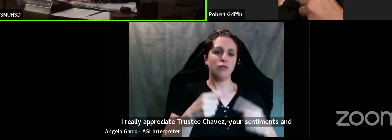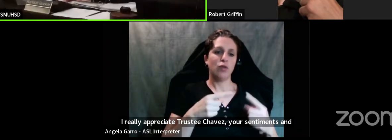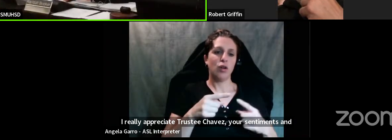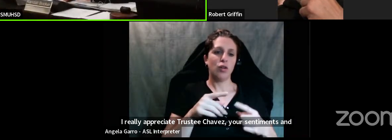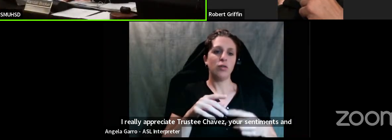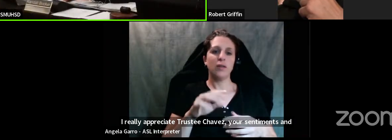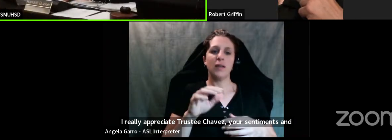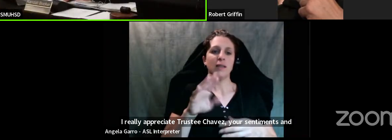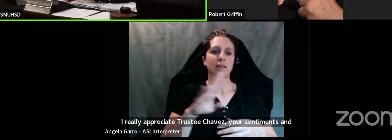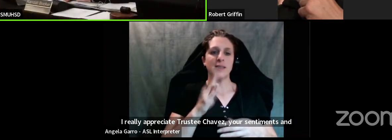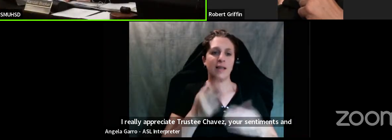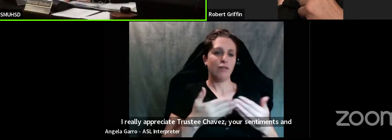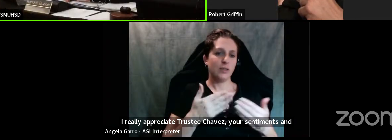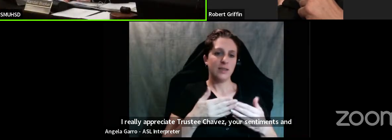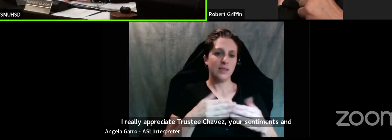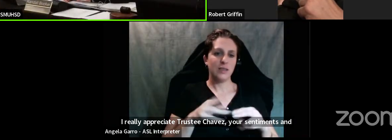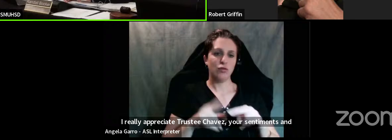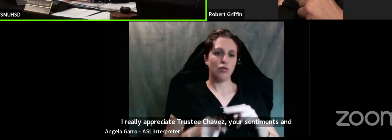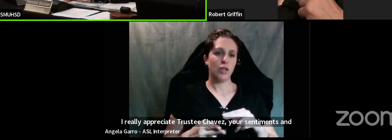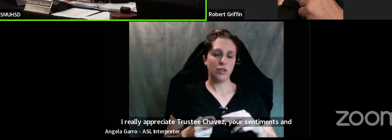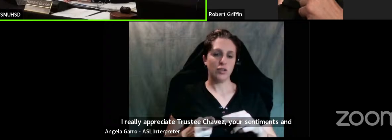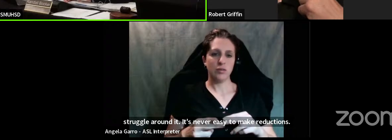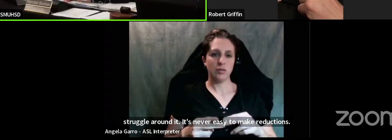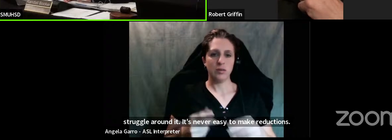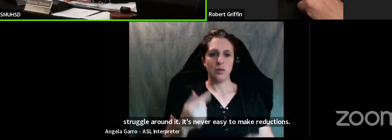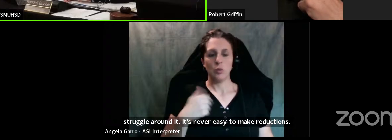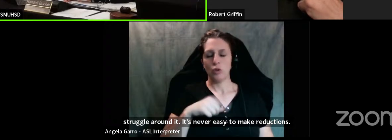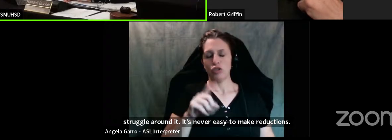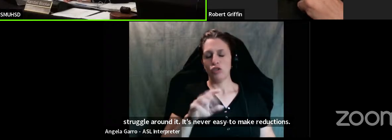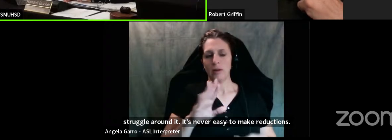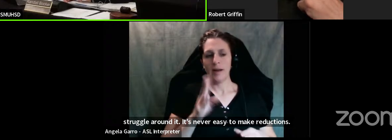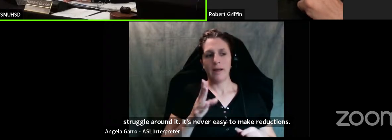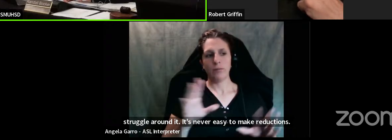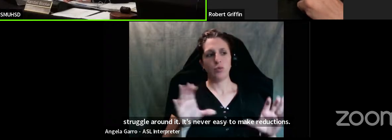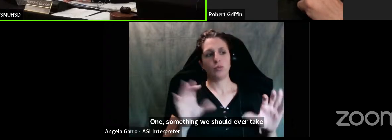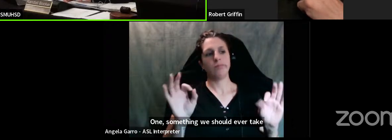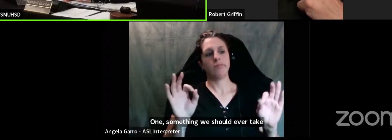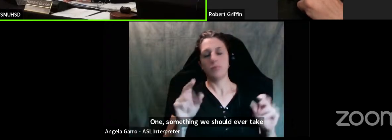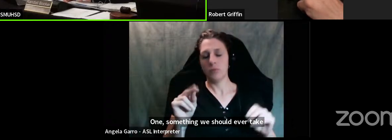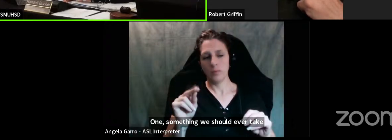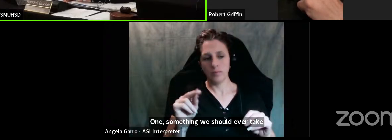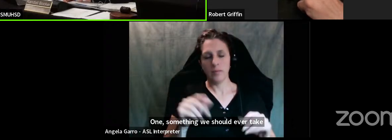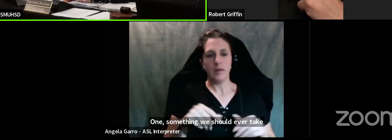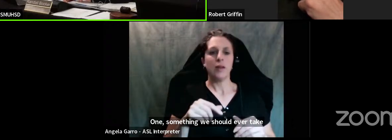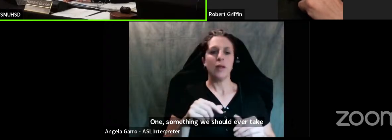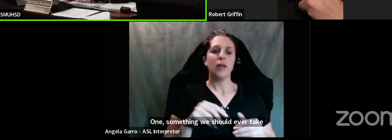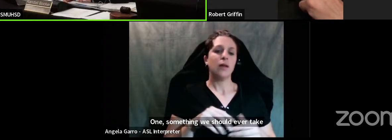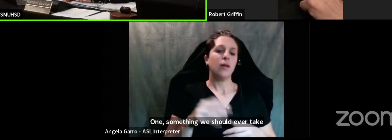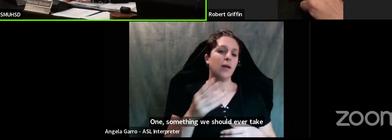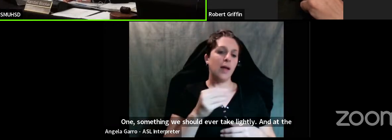make reductions. One, it's not something we should ever take lightly. And at the same time,